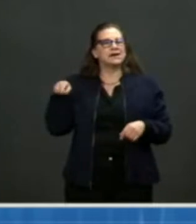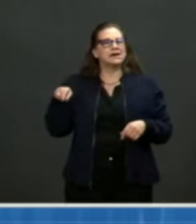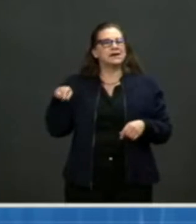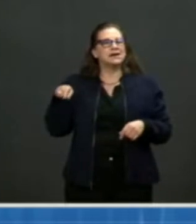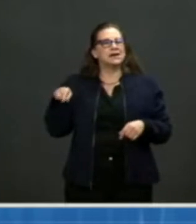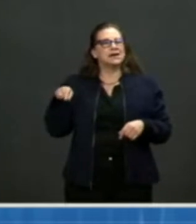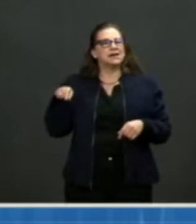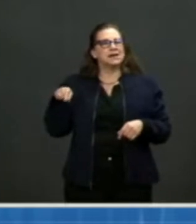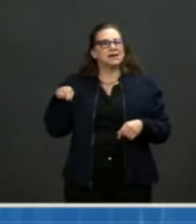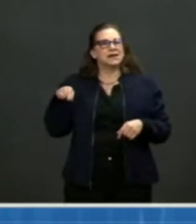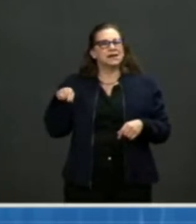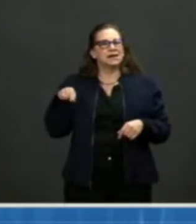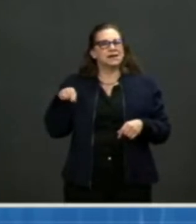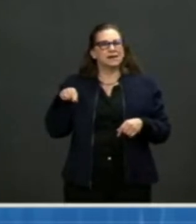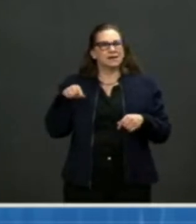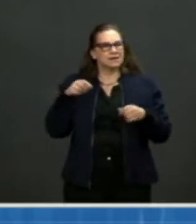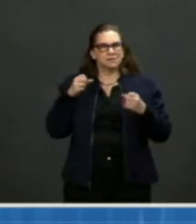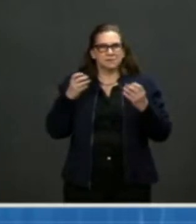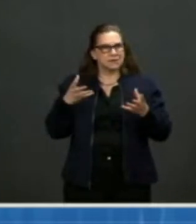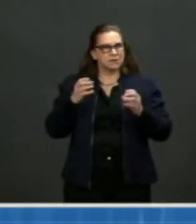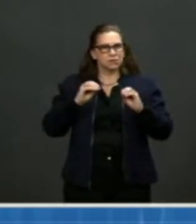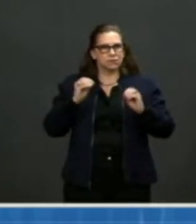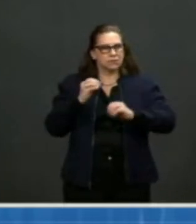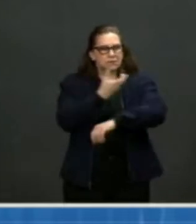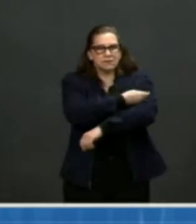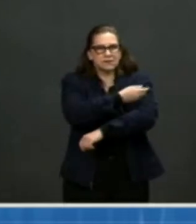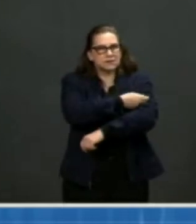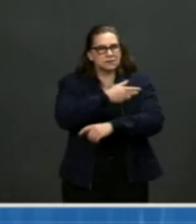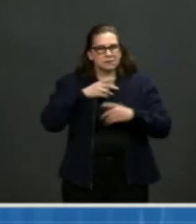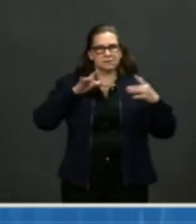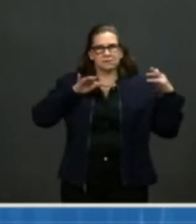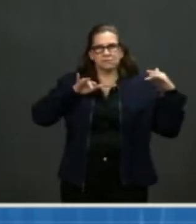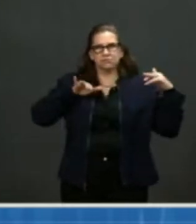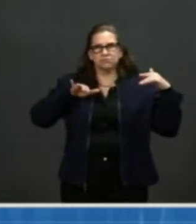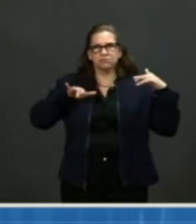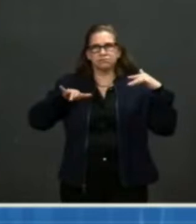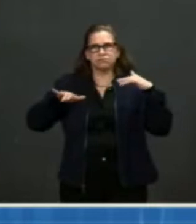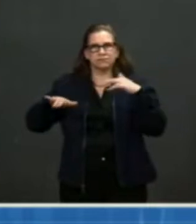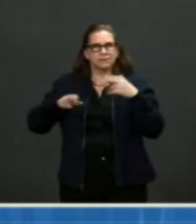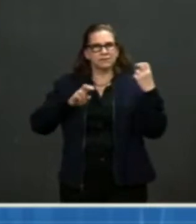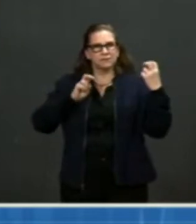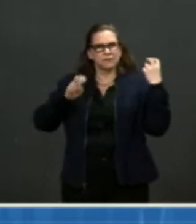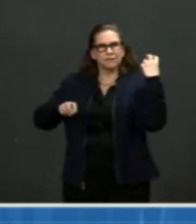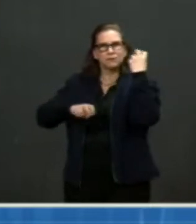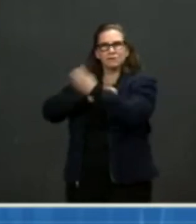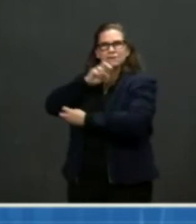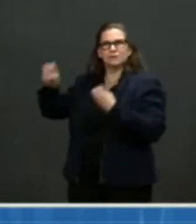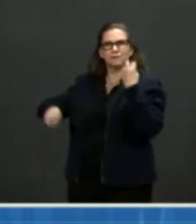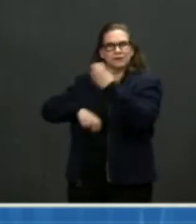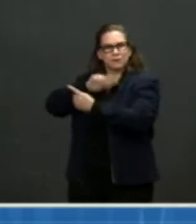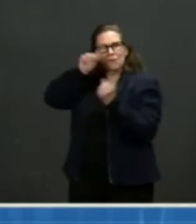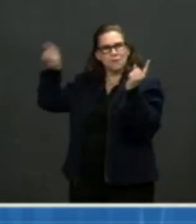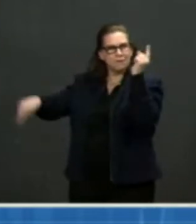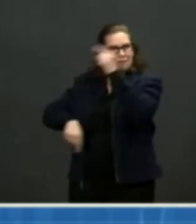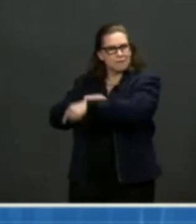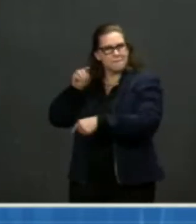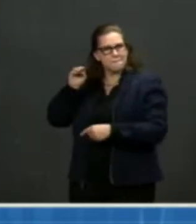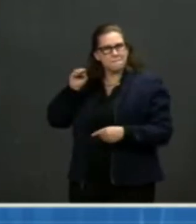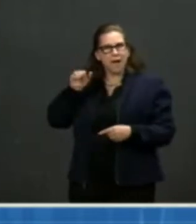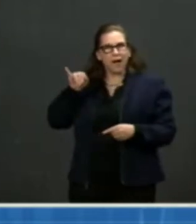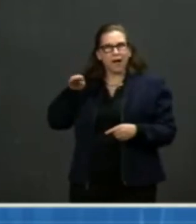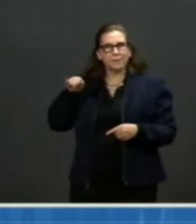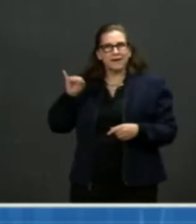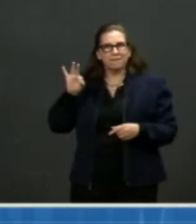know, as we've articulated before, CDC is working on updated guidance for what you can do if you're vaccinated, and that will